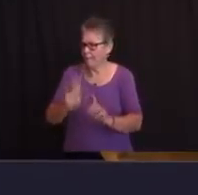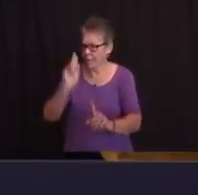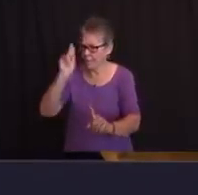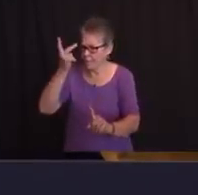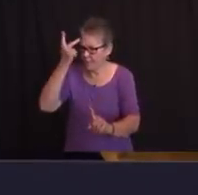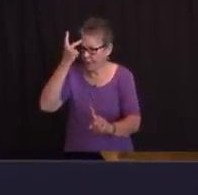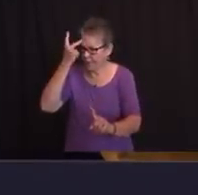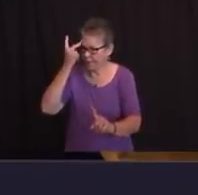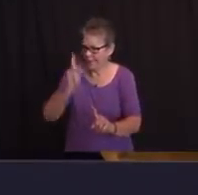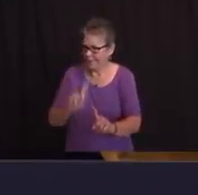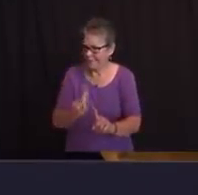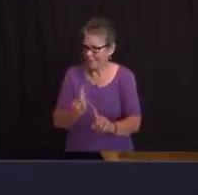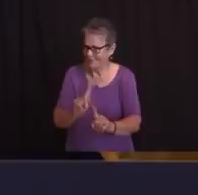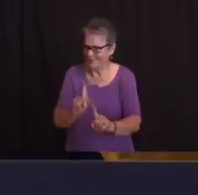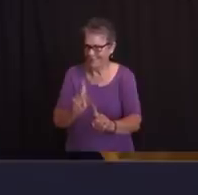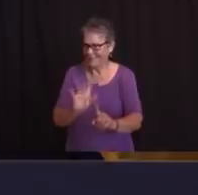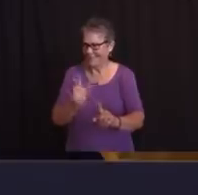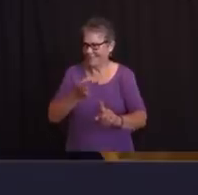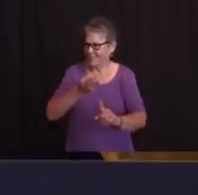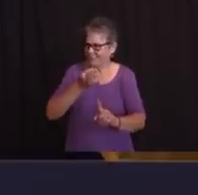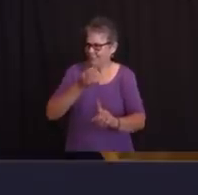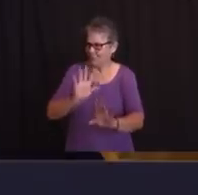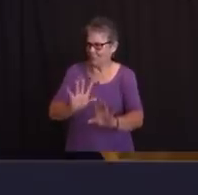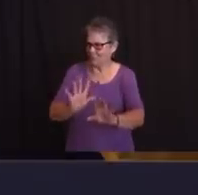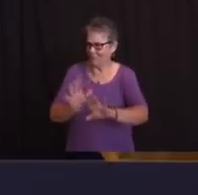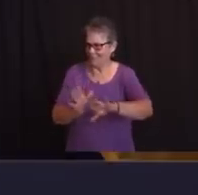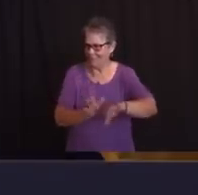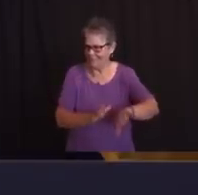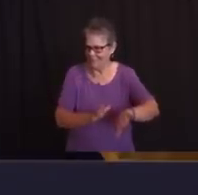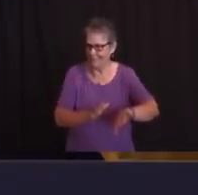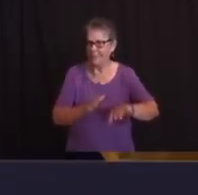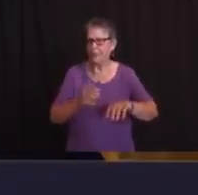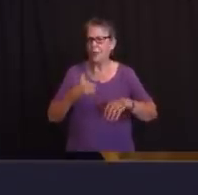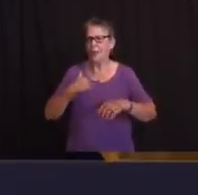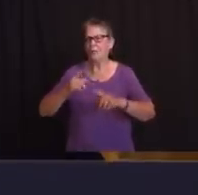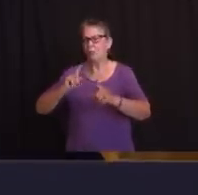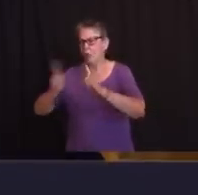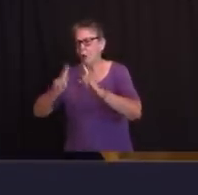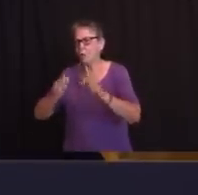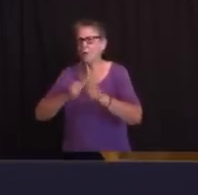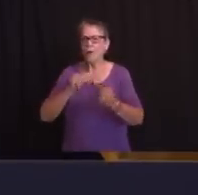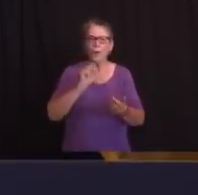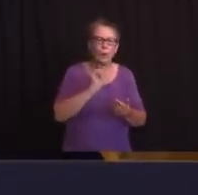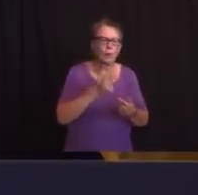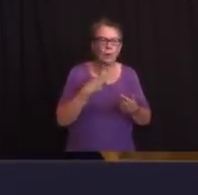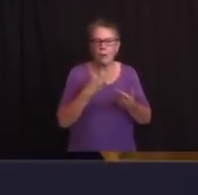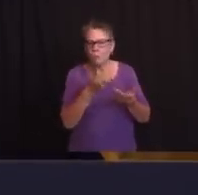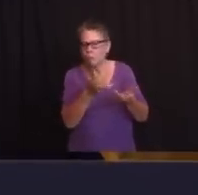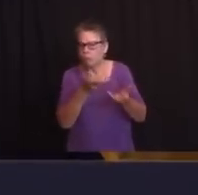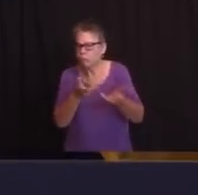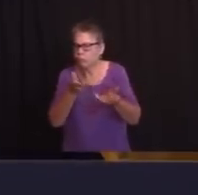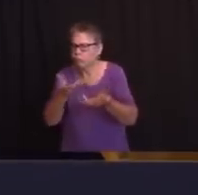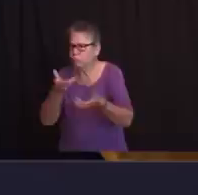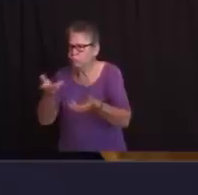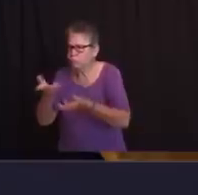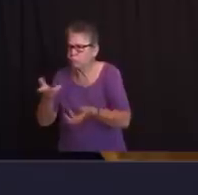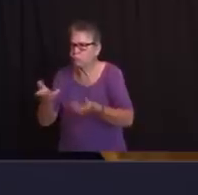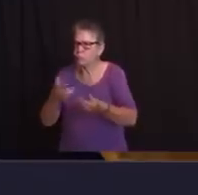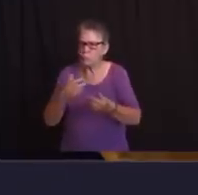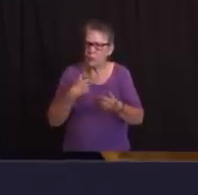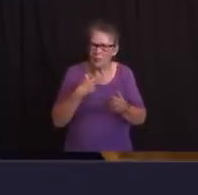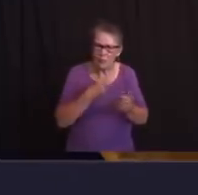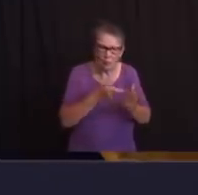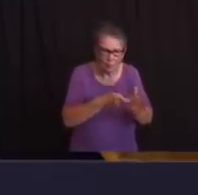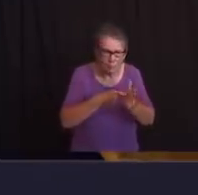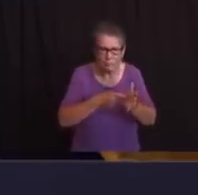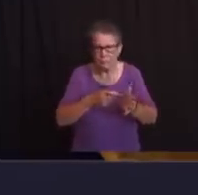how are those going? I mean, obviously you're talking to the unions about this, and it's something that you're actively considering. And then final question